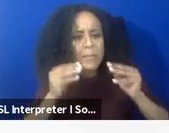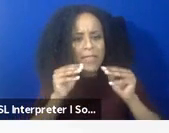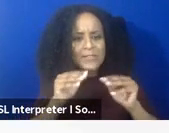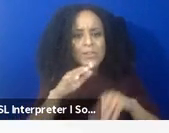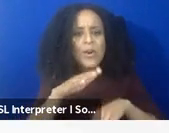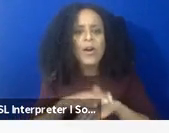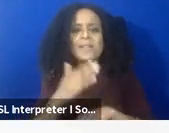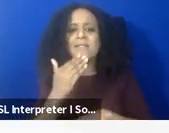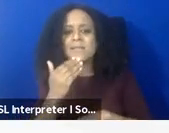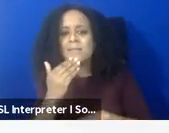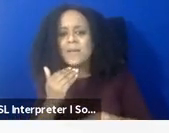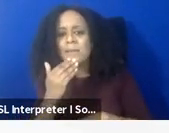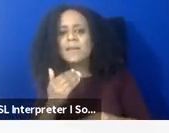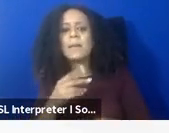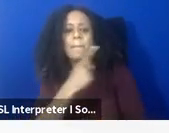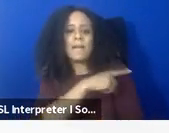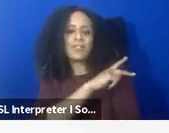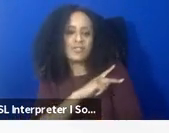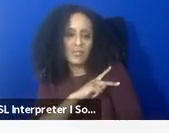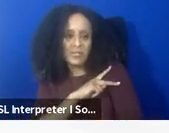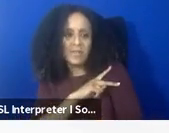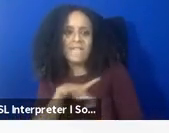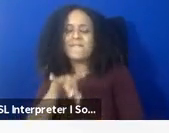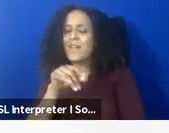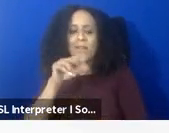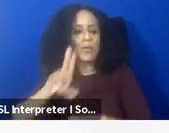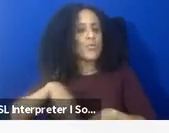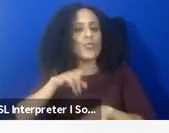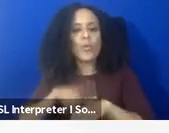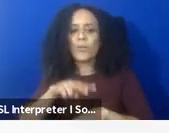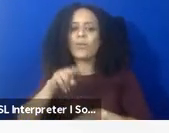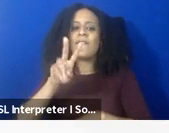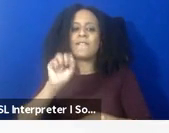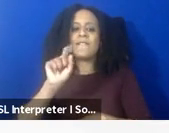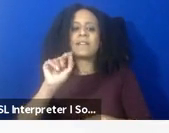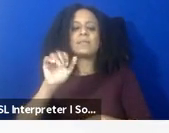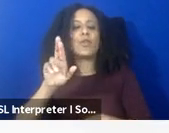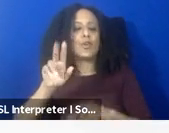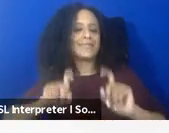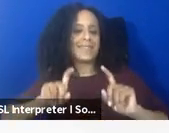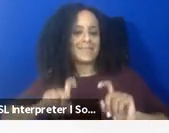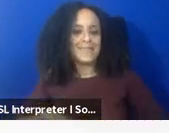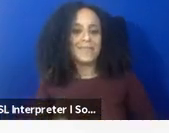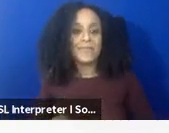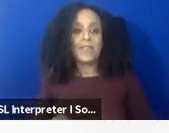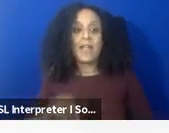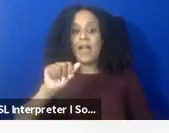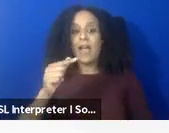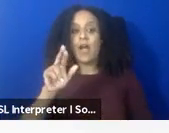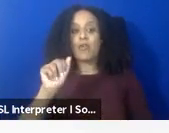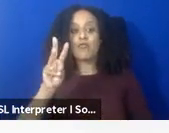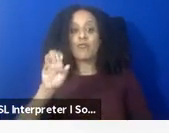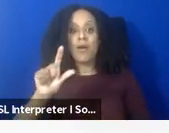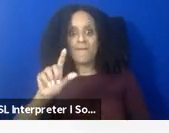more postural abnormalities. And finally, Agrawal and colleagues in 2010 found a higher odds ratio for vestibular dysfunction in